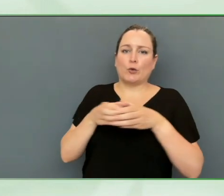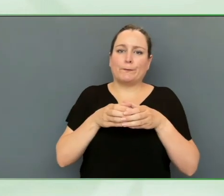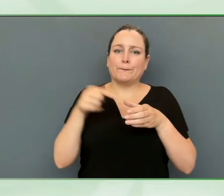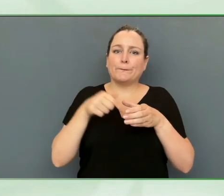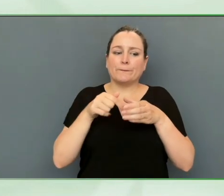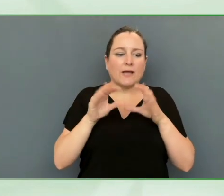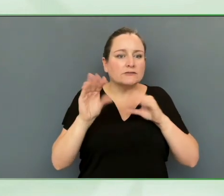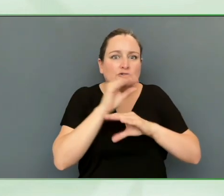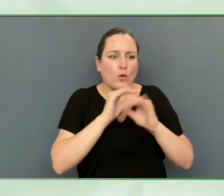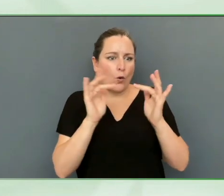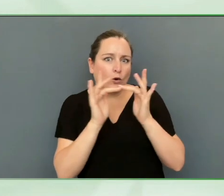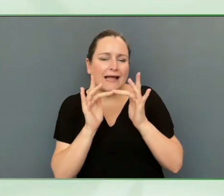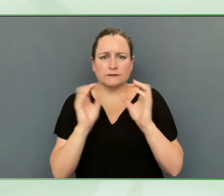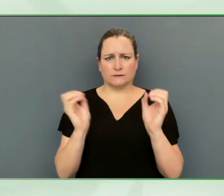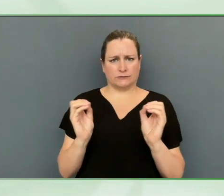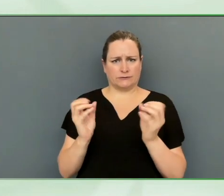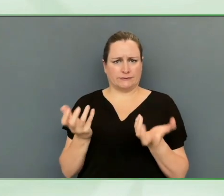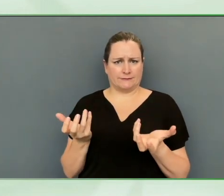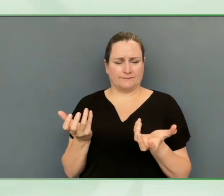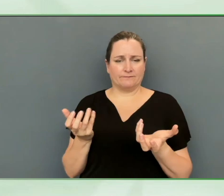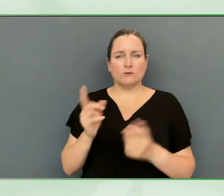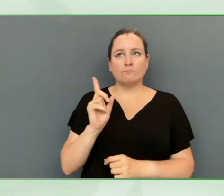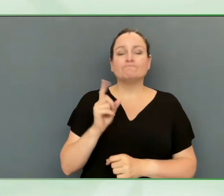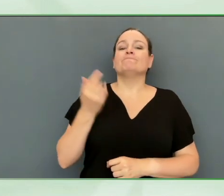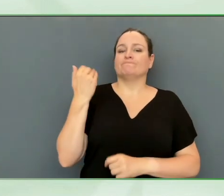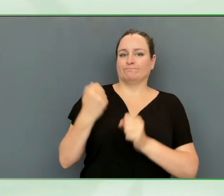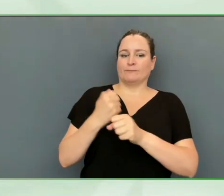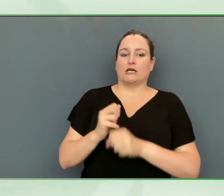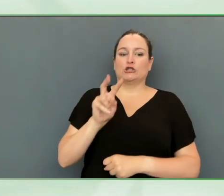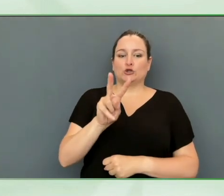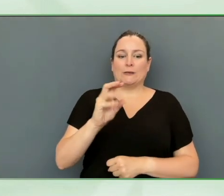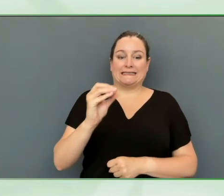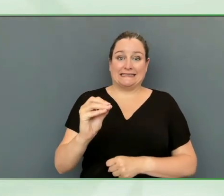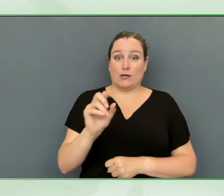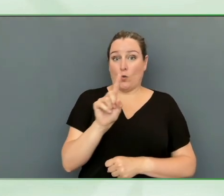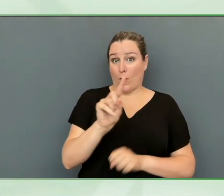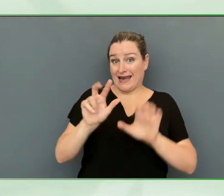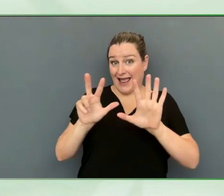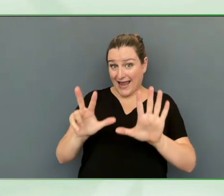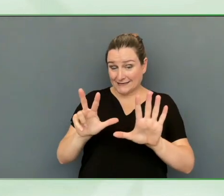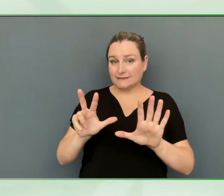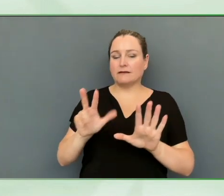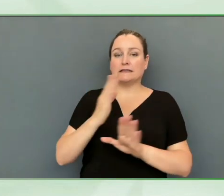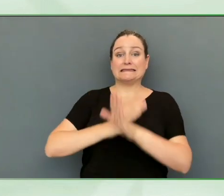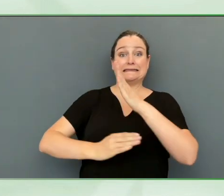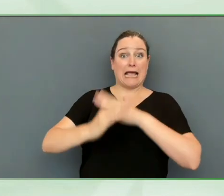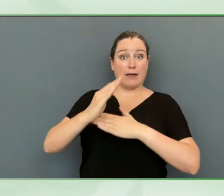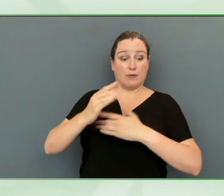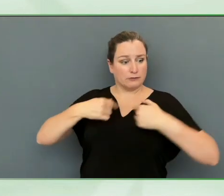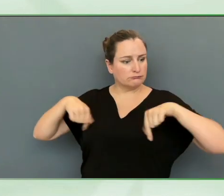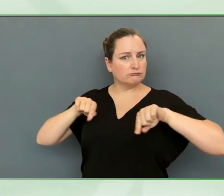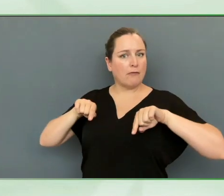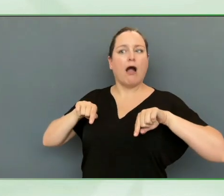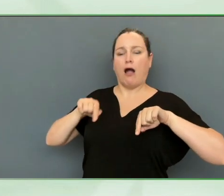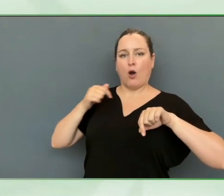in 2018 we united ourselves as people with disabilities to